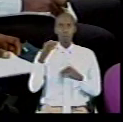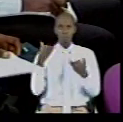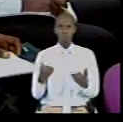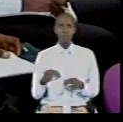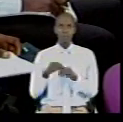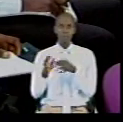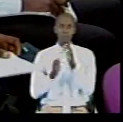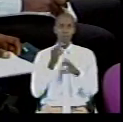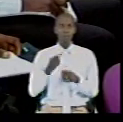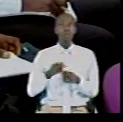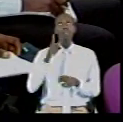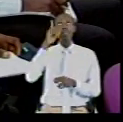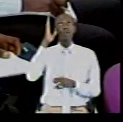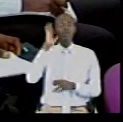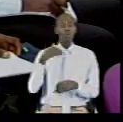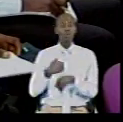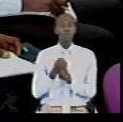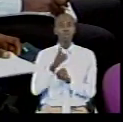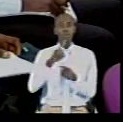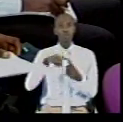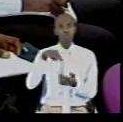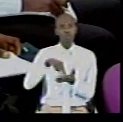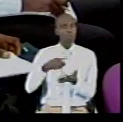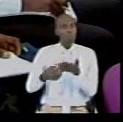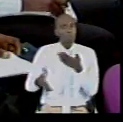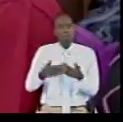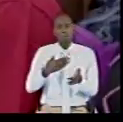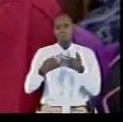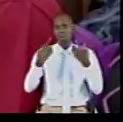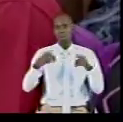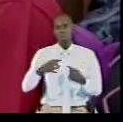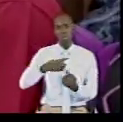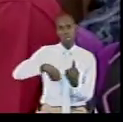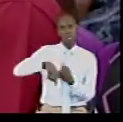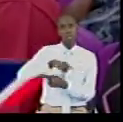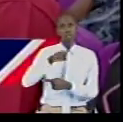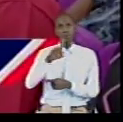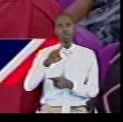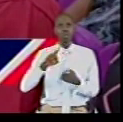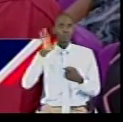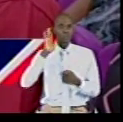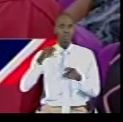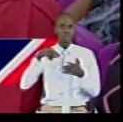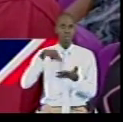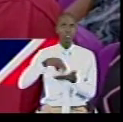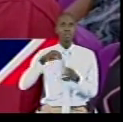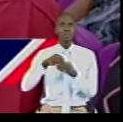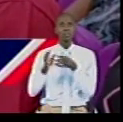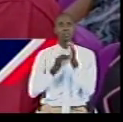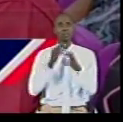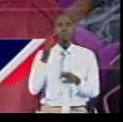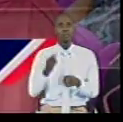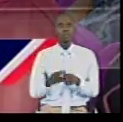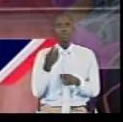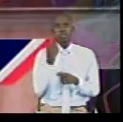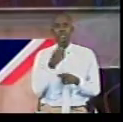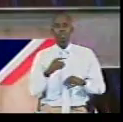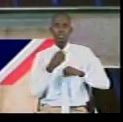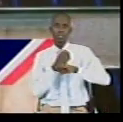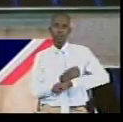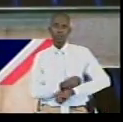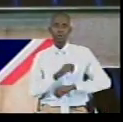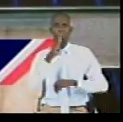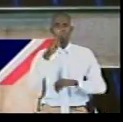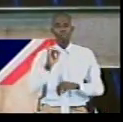stand, whatever is happening around you, in Jesus' name. the defense by